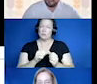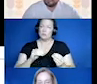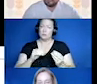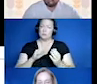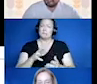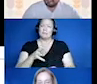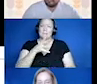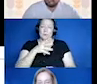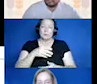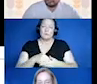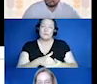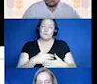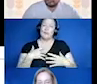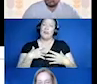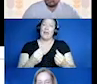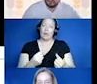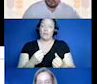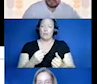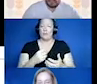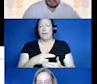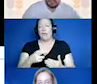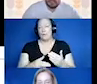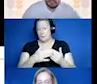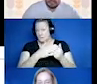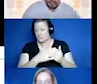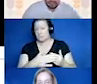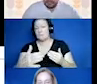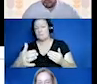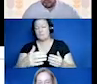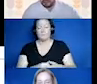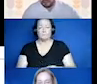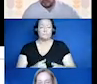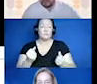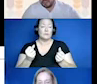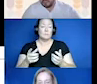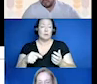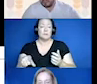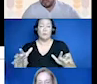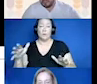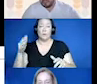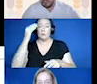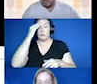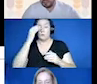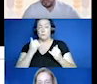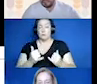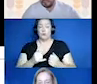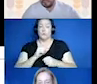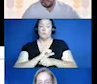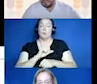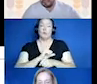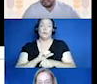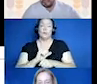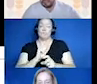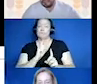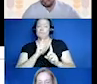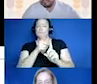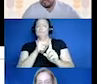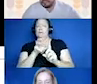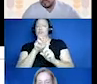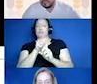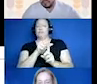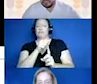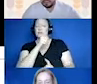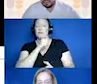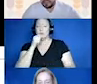maternal and infant health outcomes moving forward. Many of you are already aware that we are currently working towards achieving the